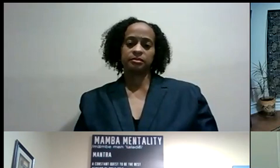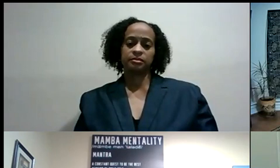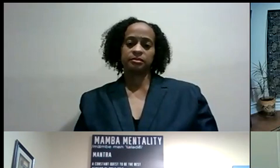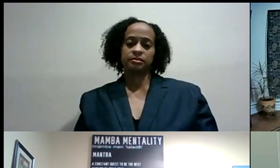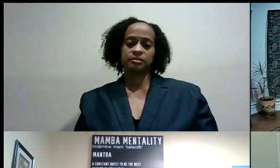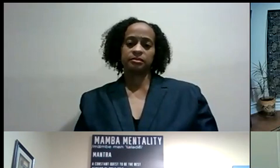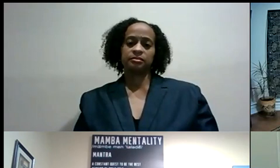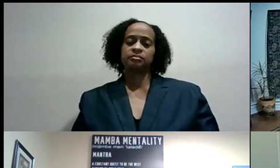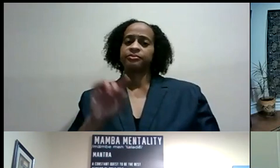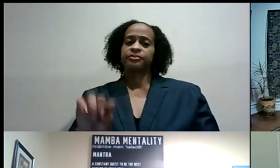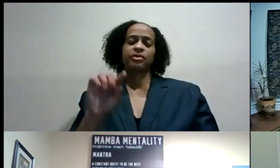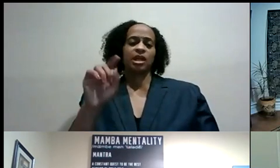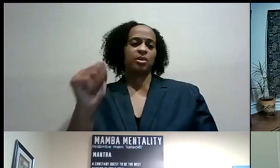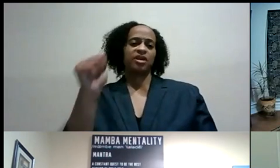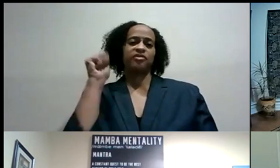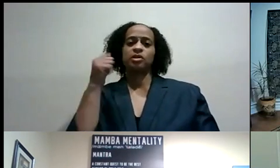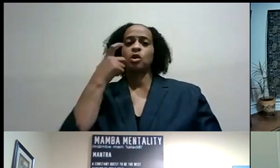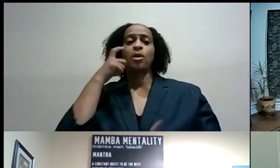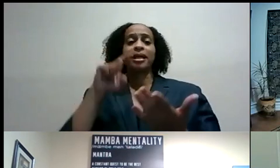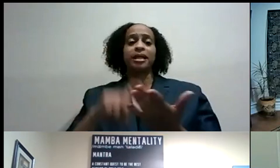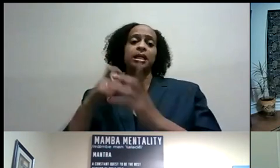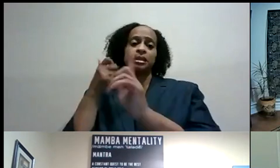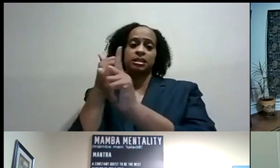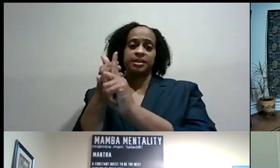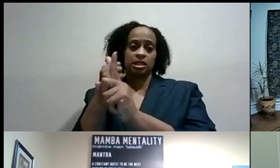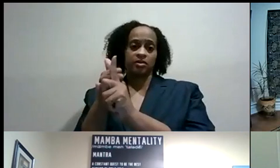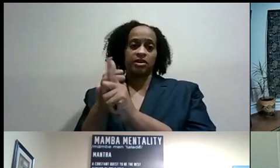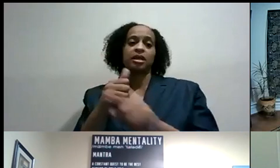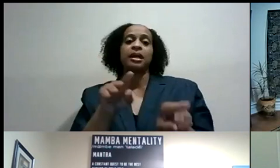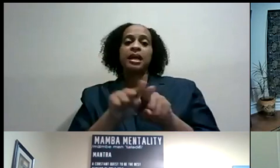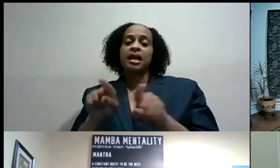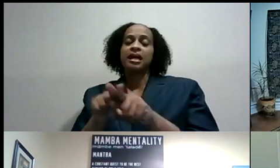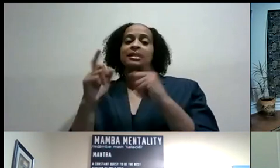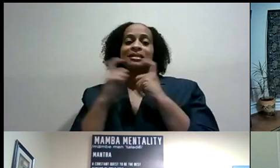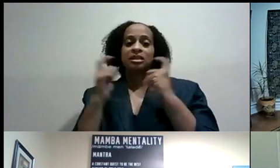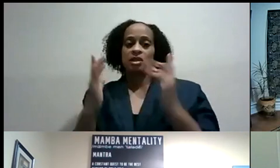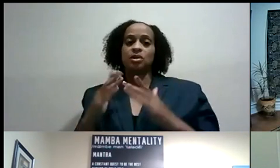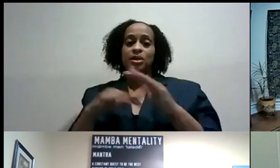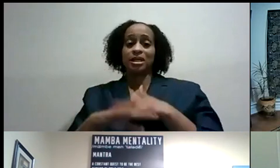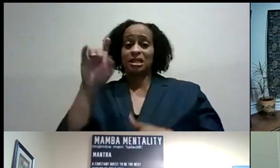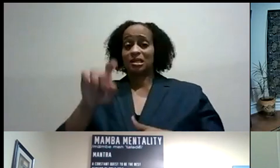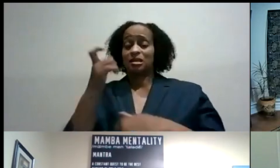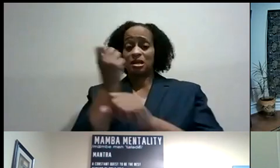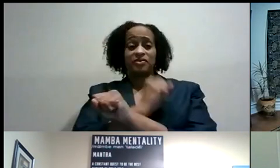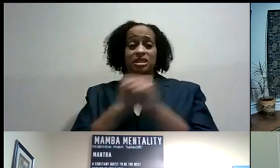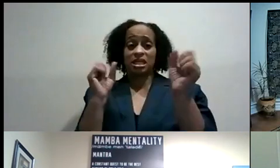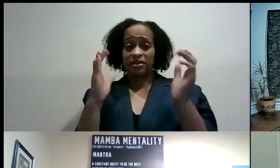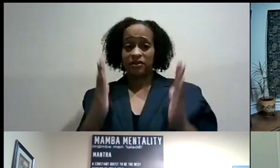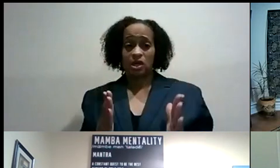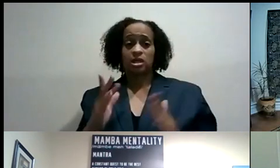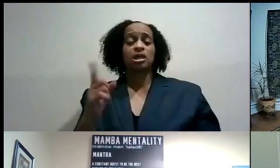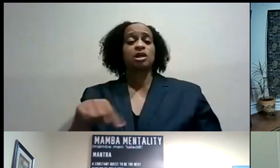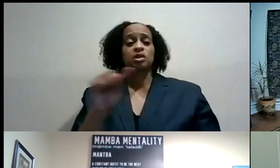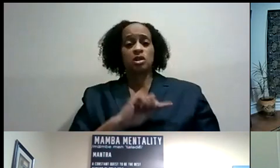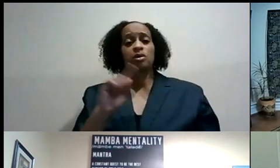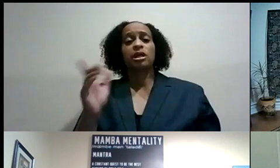he refused to recognize himself as a sinner in need of a savior. So he